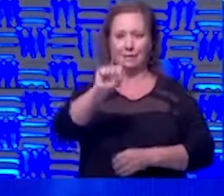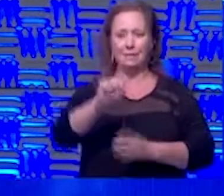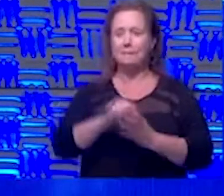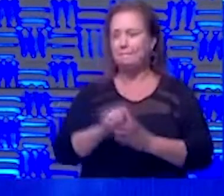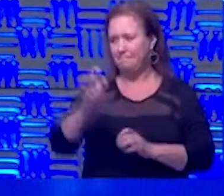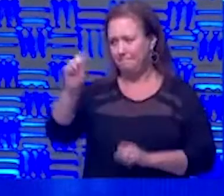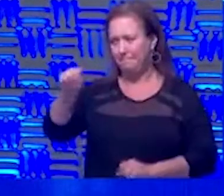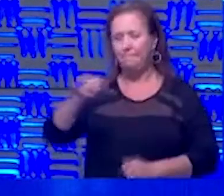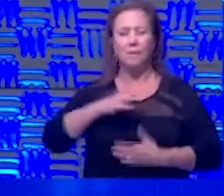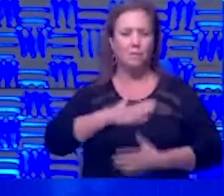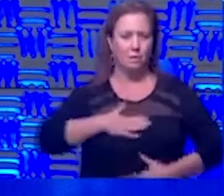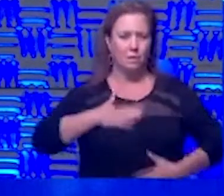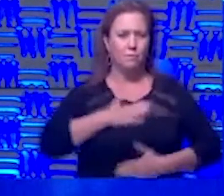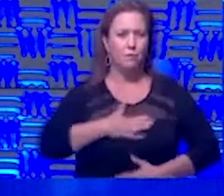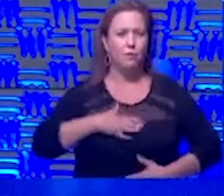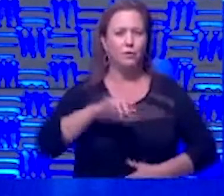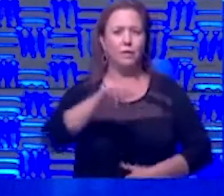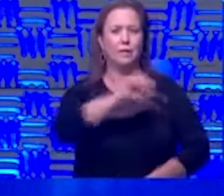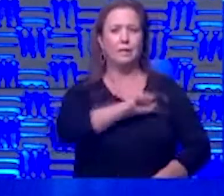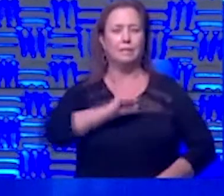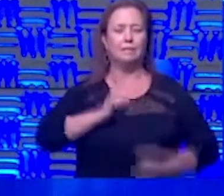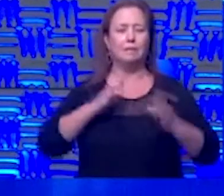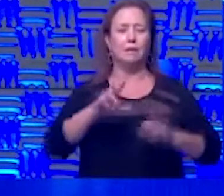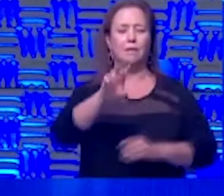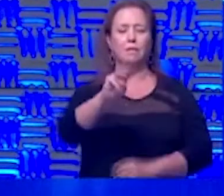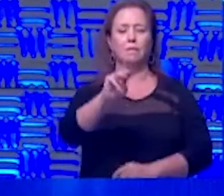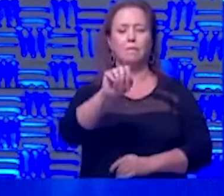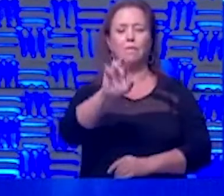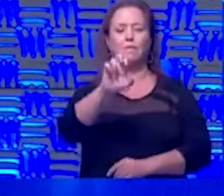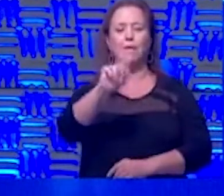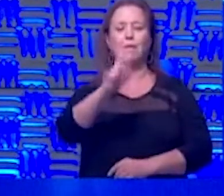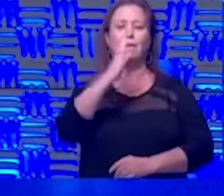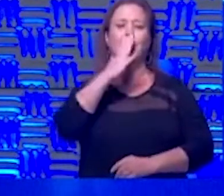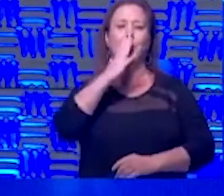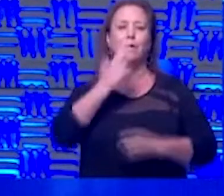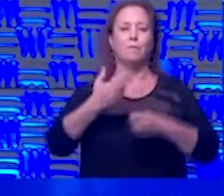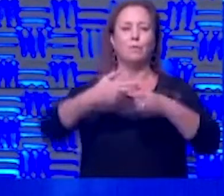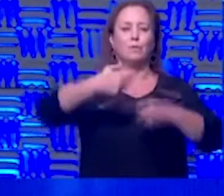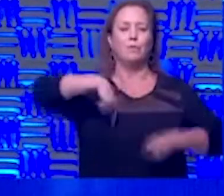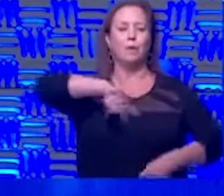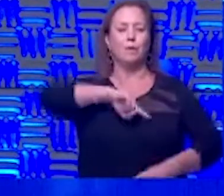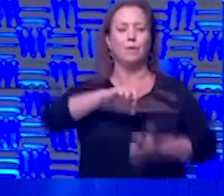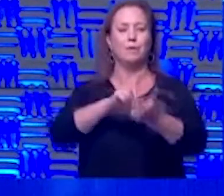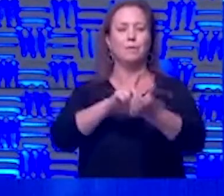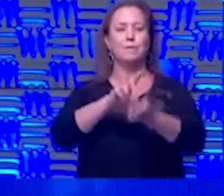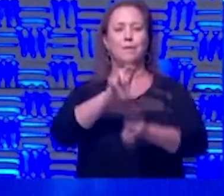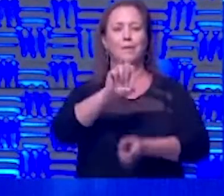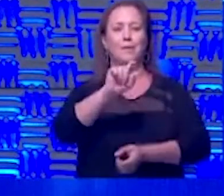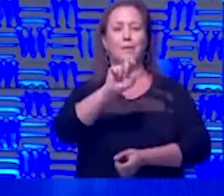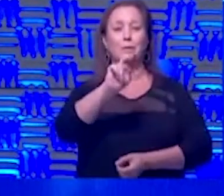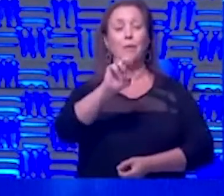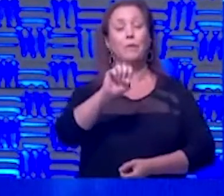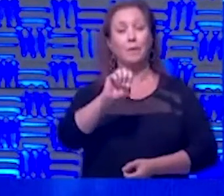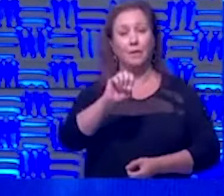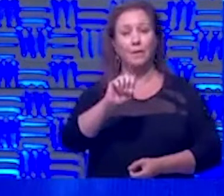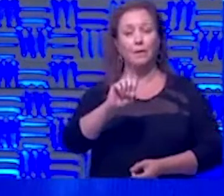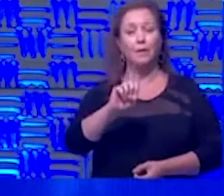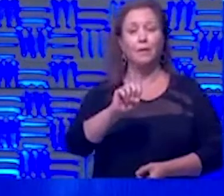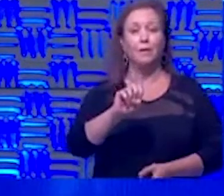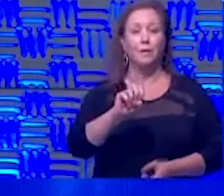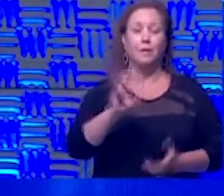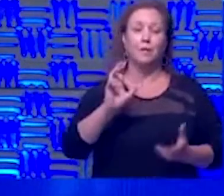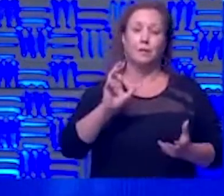darn appreciative of Senator Moran for sure, and thank you very much for being on the program today, Dr. Stone. And I'll just say,